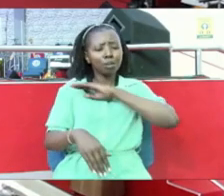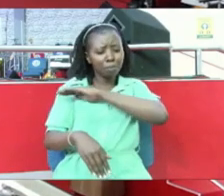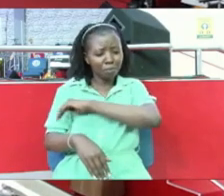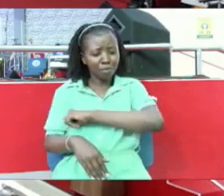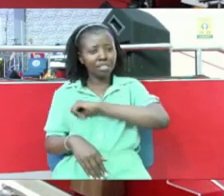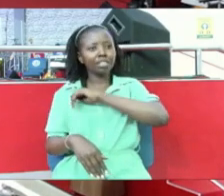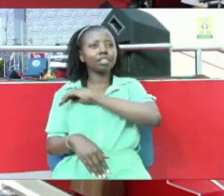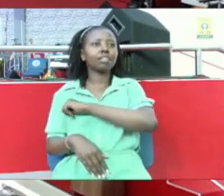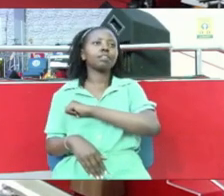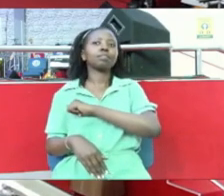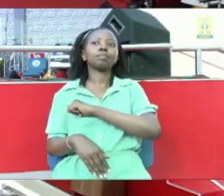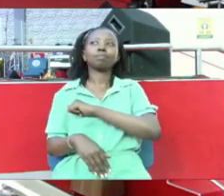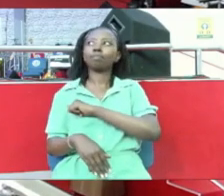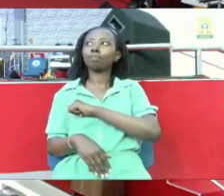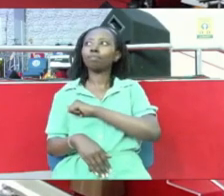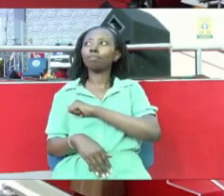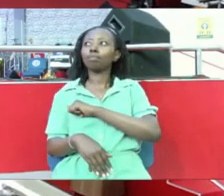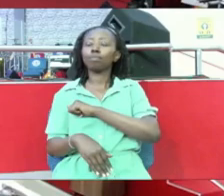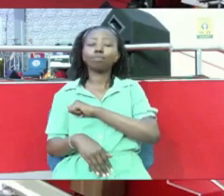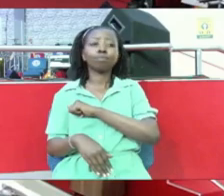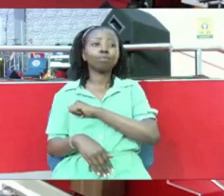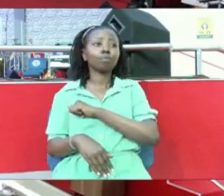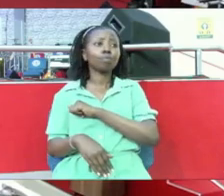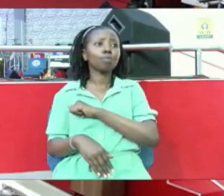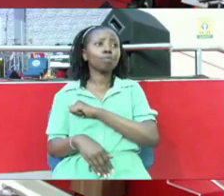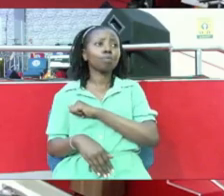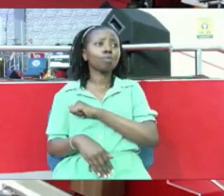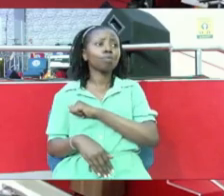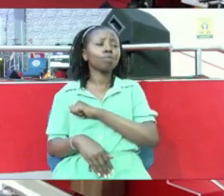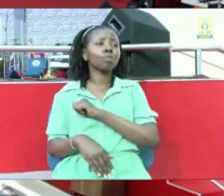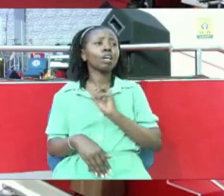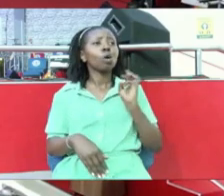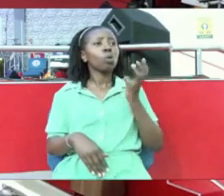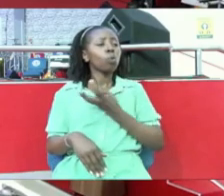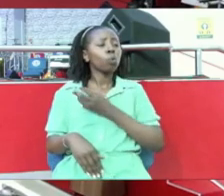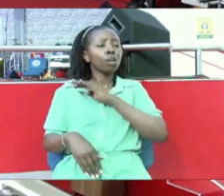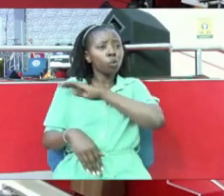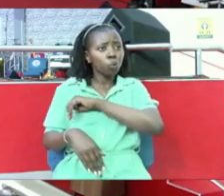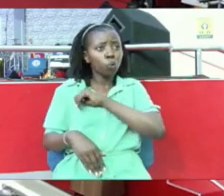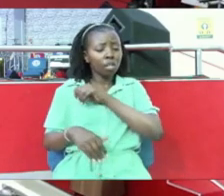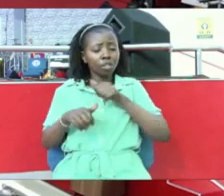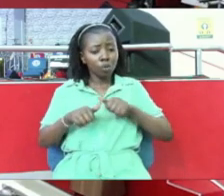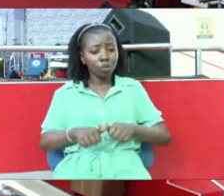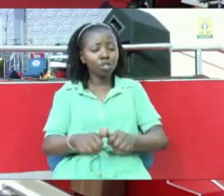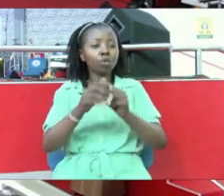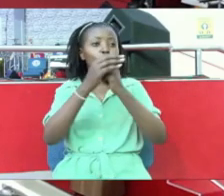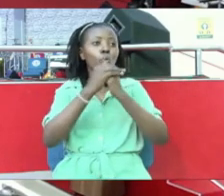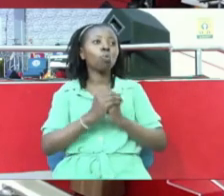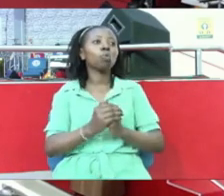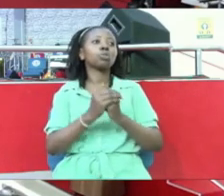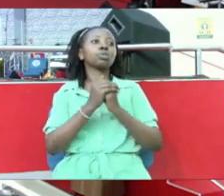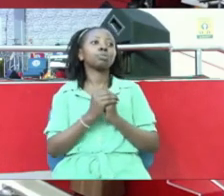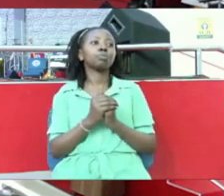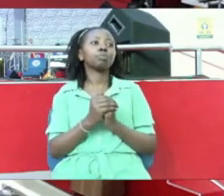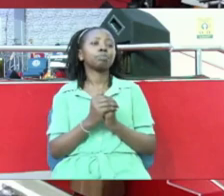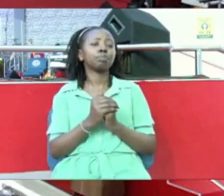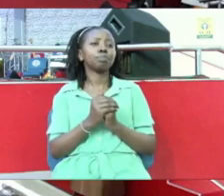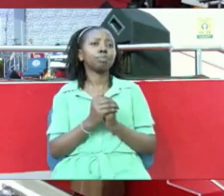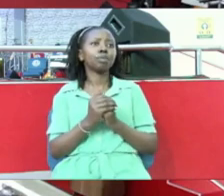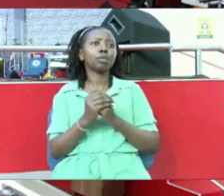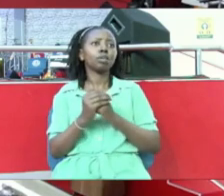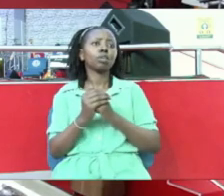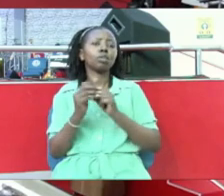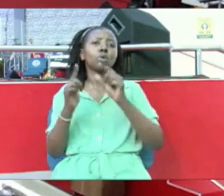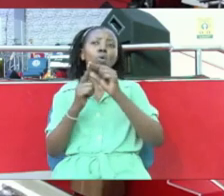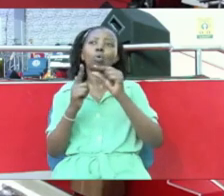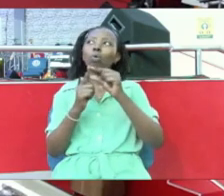wakati tunamgojea bila haraka, we wait in worship. Tunastahili kugojea tukiwa tunamwabudu. The word wait